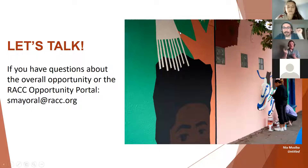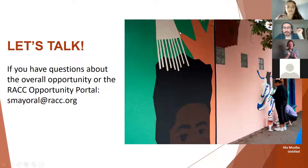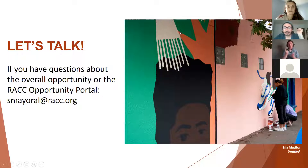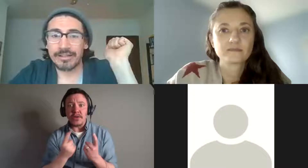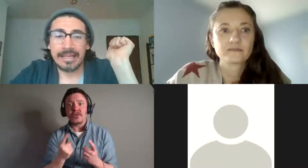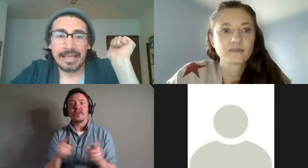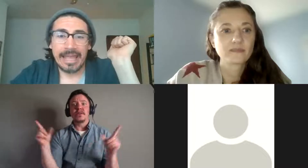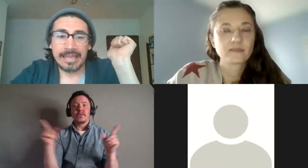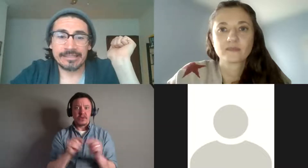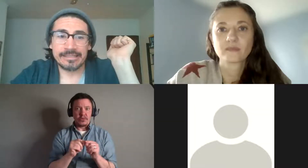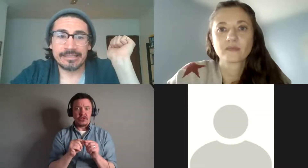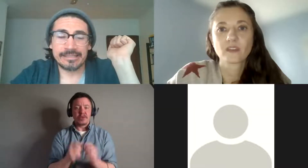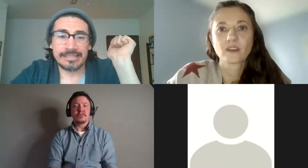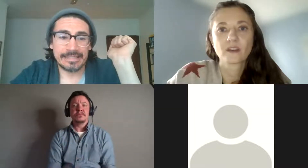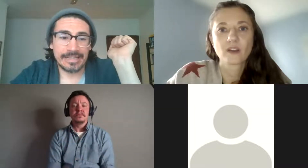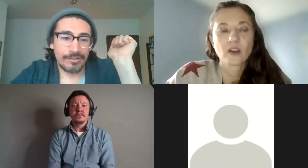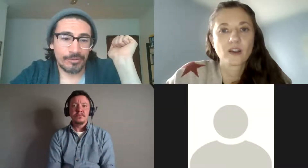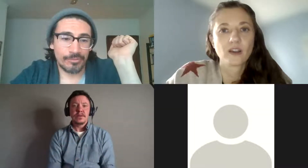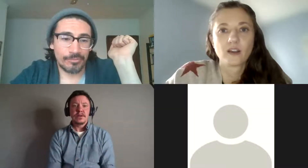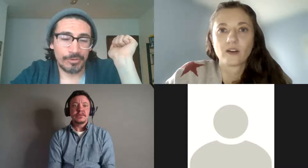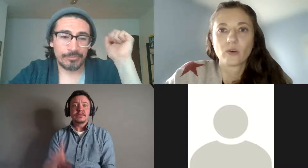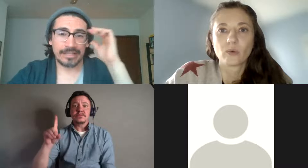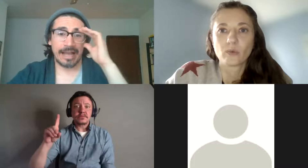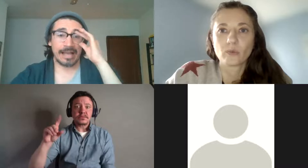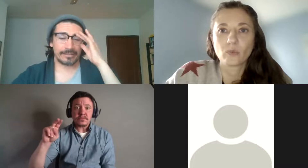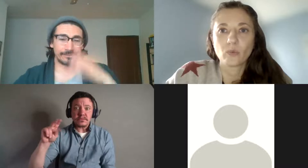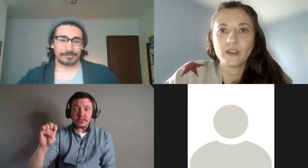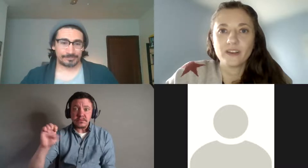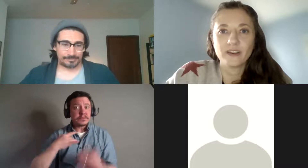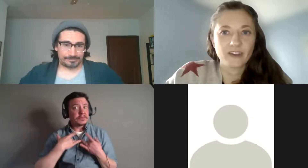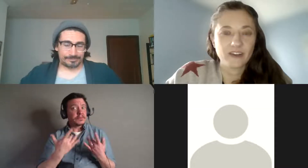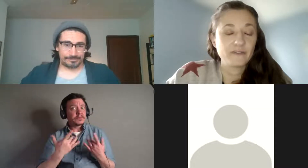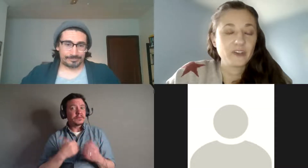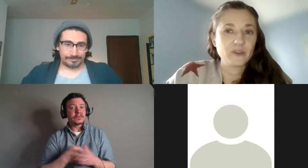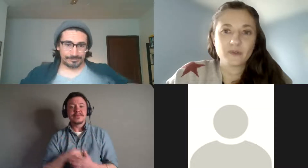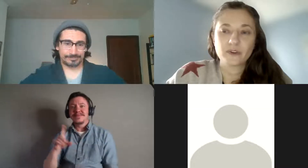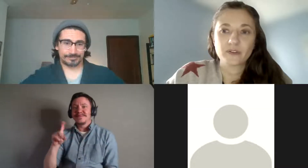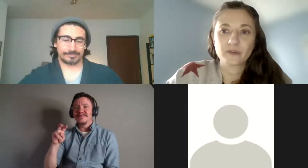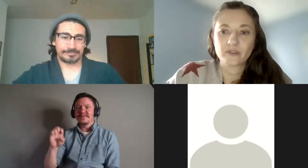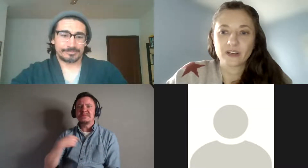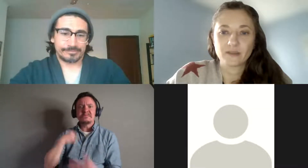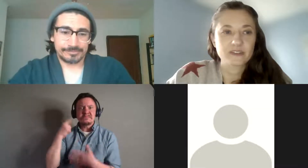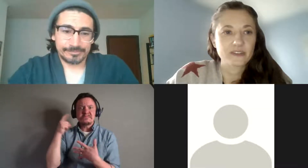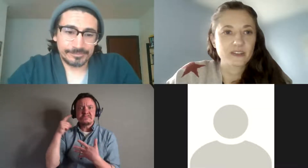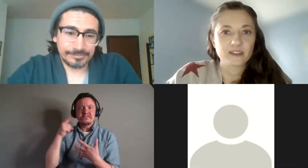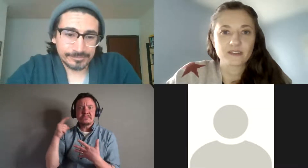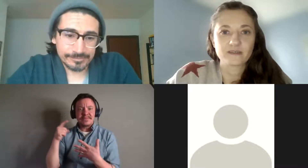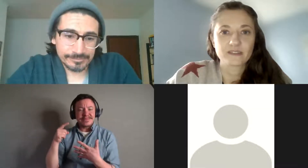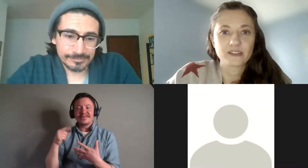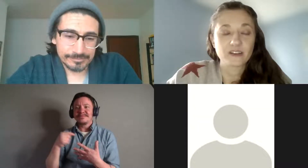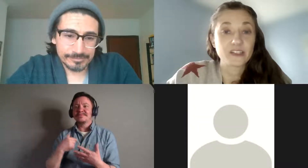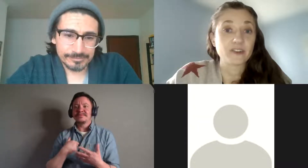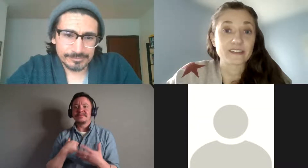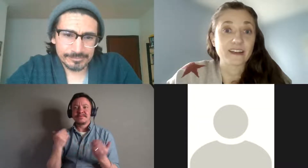right now. And Danielle, what do we got? We have had a few go through that I'm just